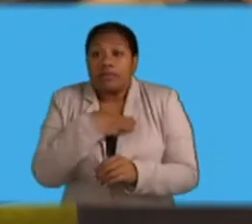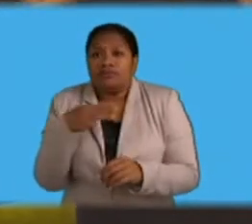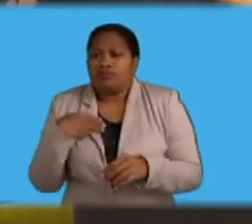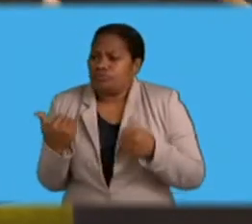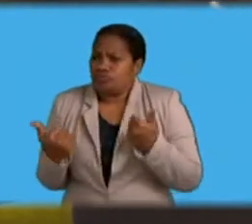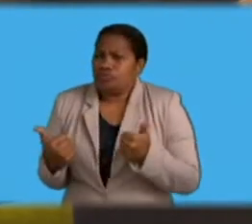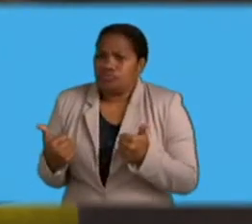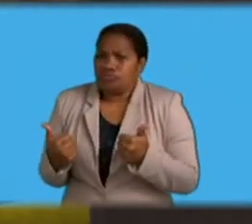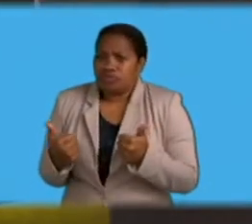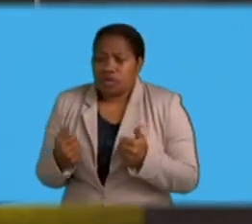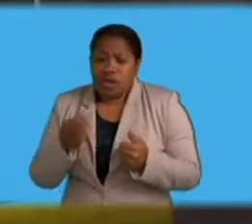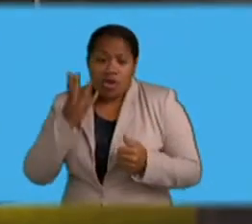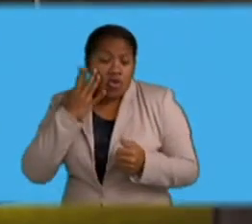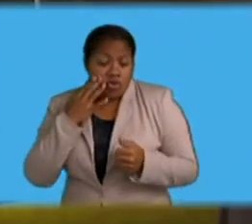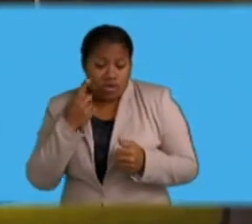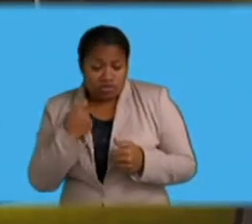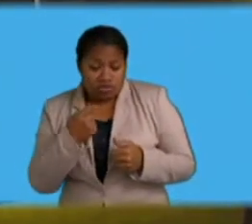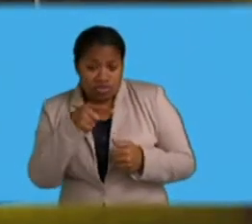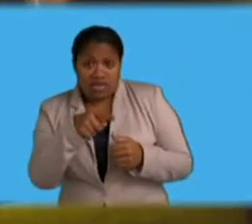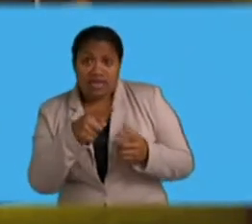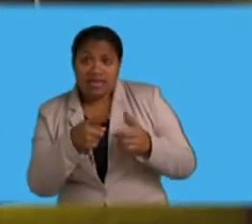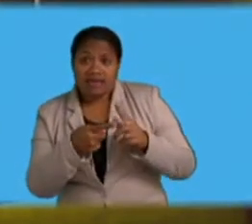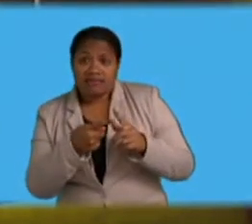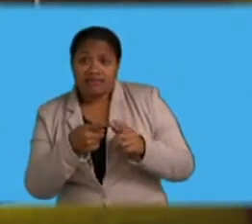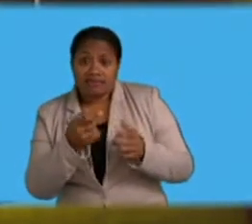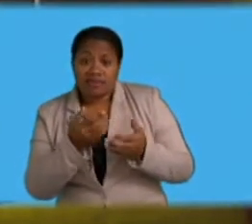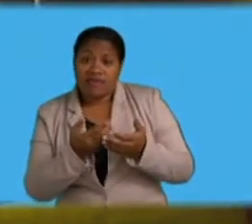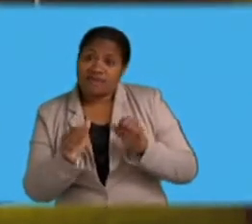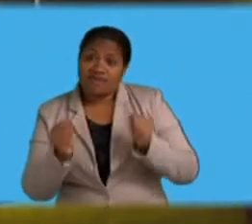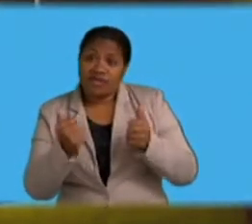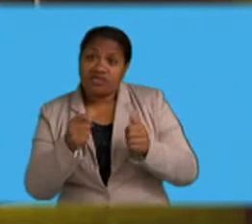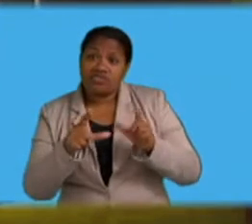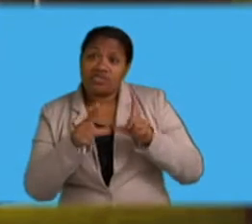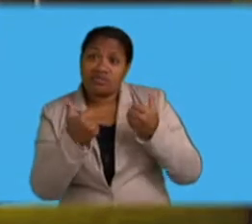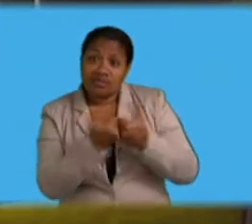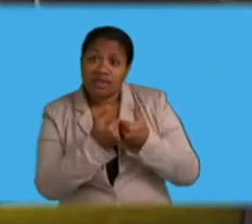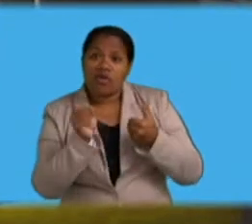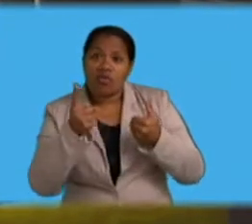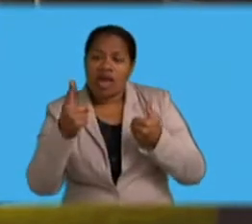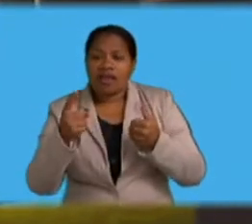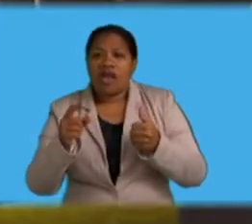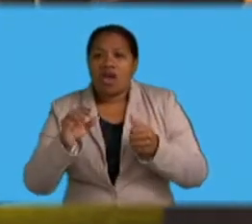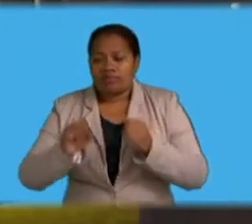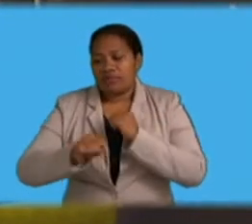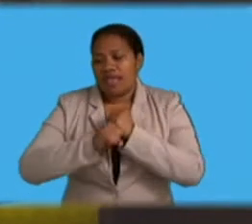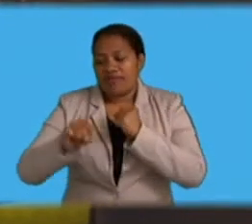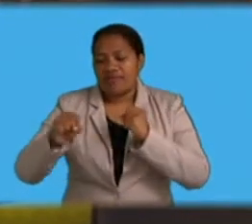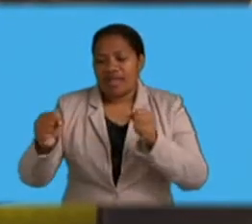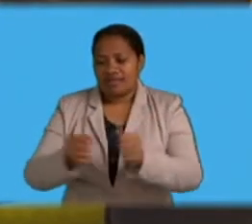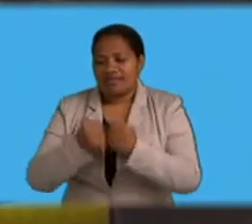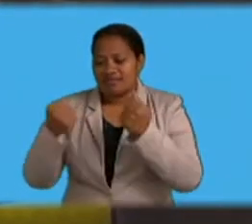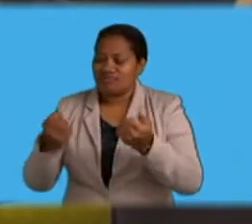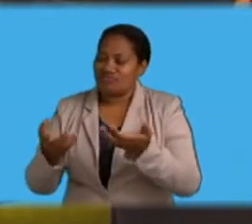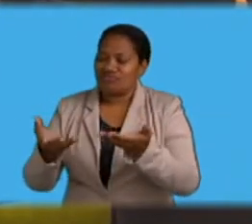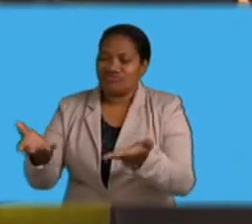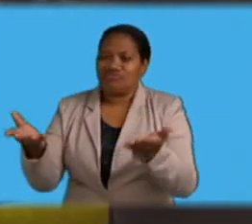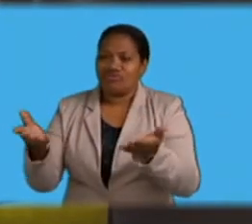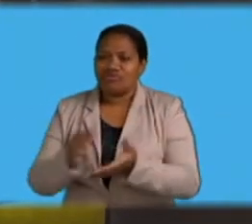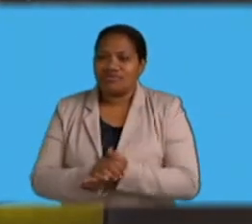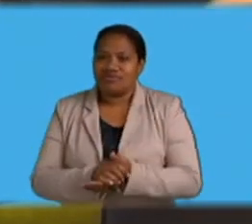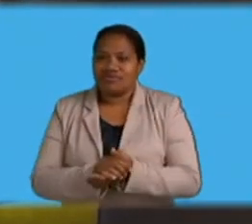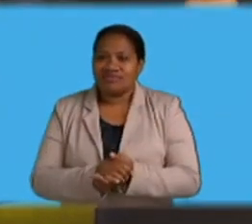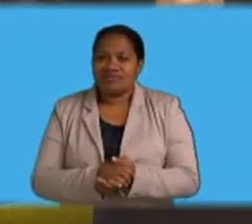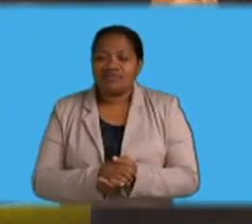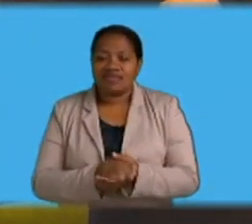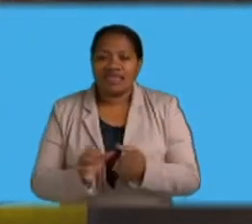6 months prior to the expiration of that particular person's position. 6 months, some of them even 9 months, they advertise. Some of